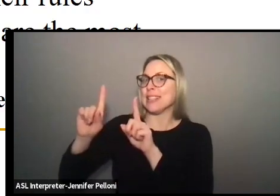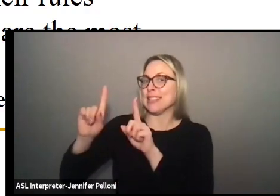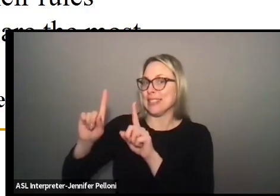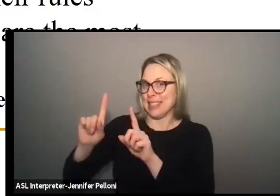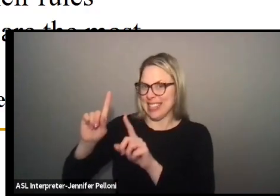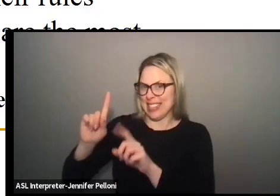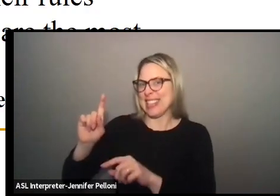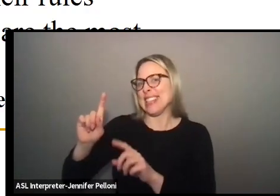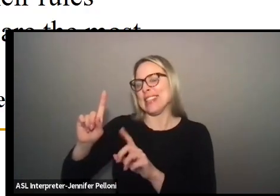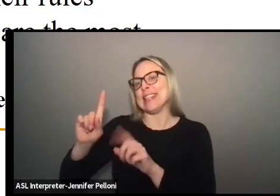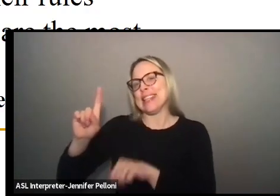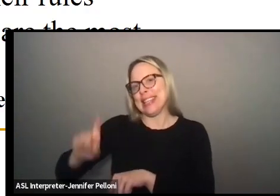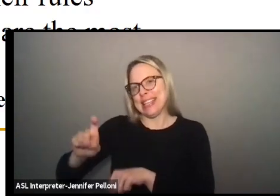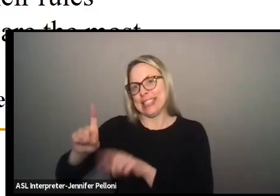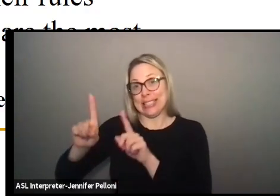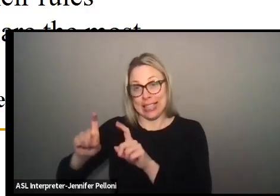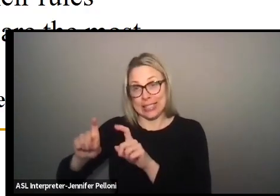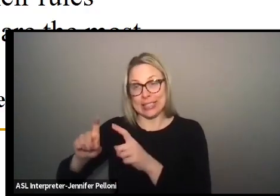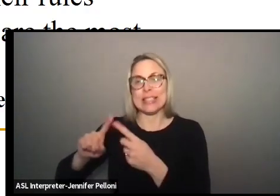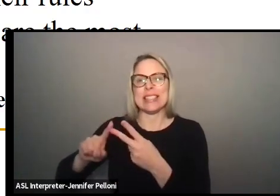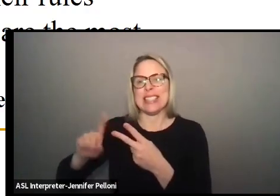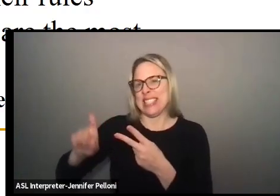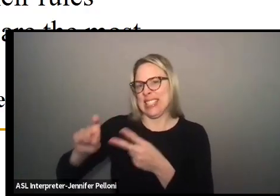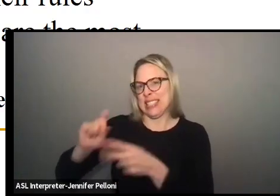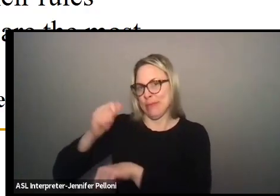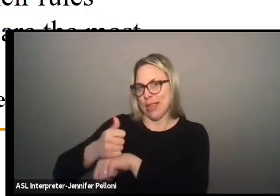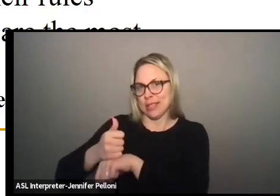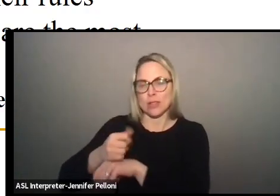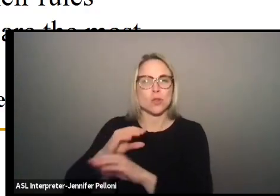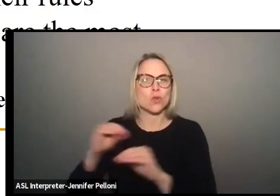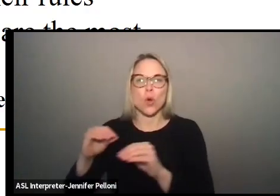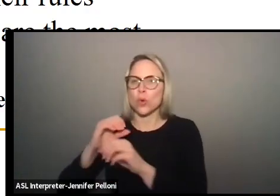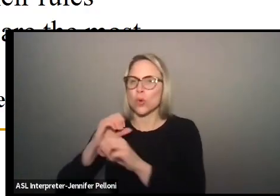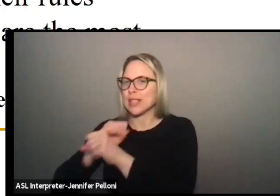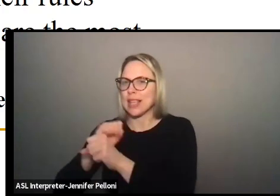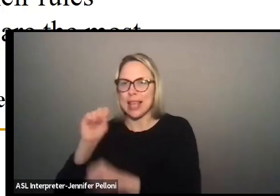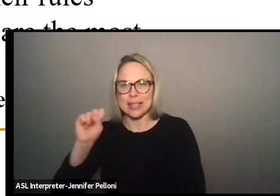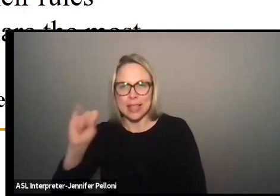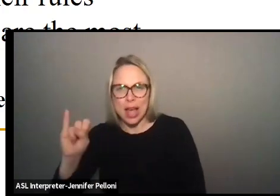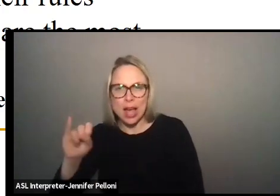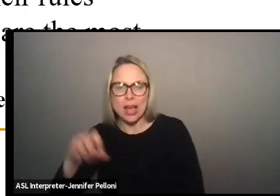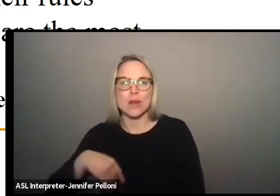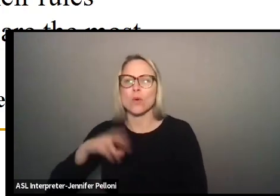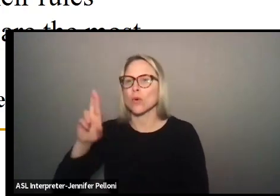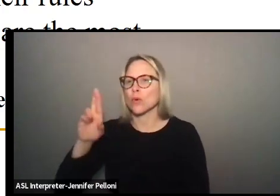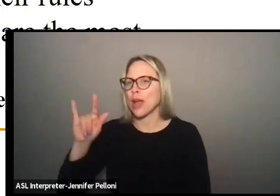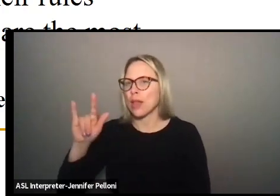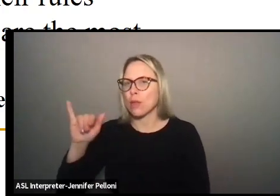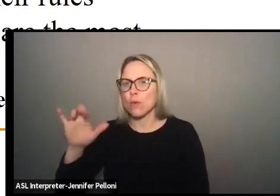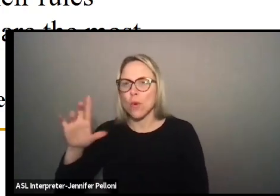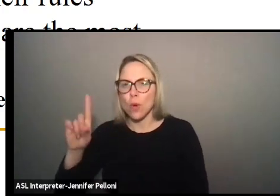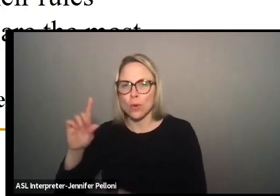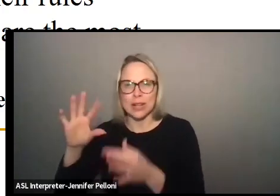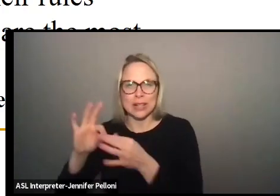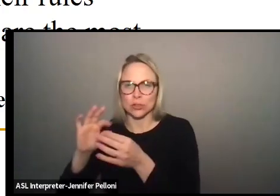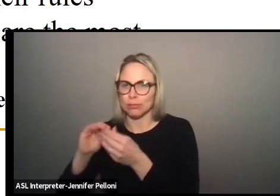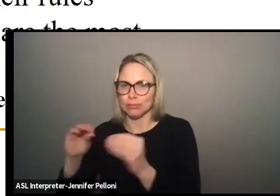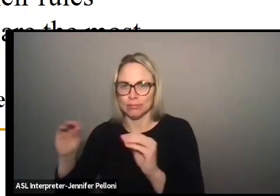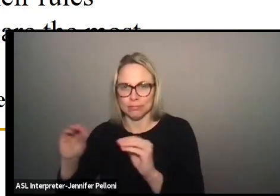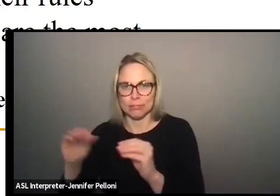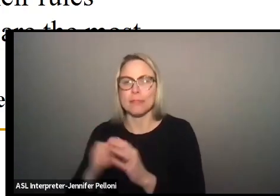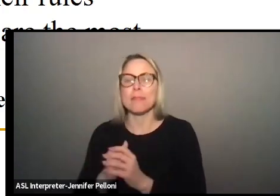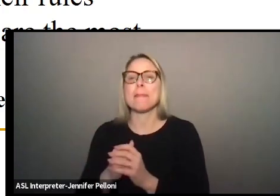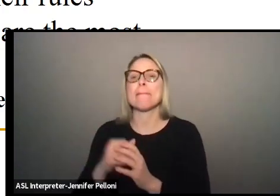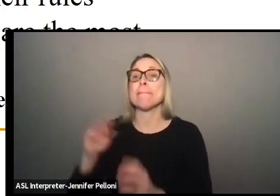based. There's no Social Security or railroad connection to receiving that benefit. Medicaid is